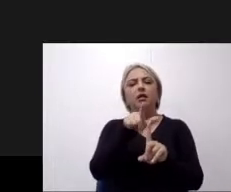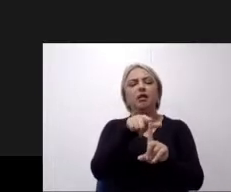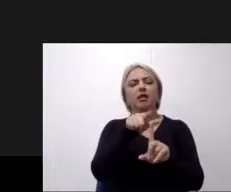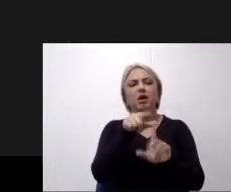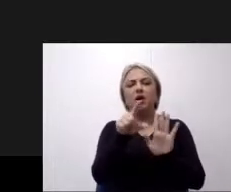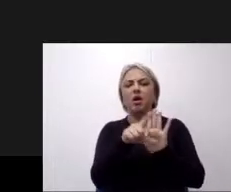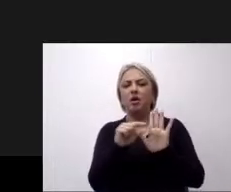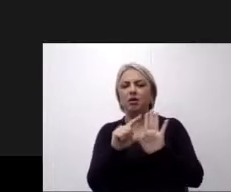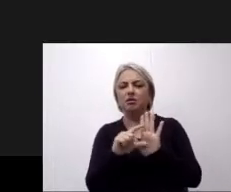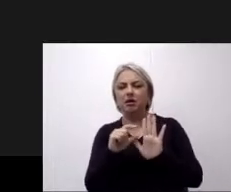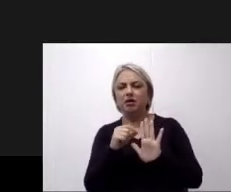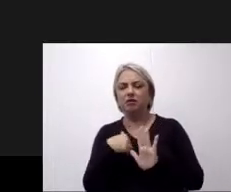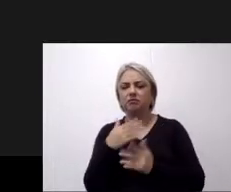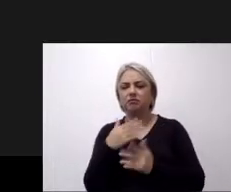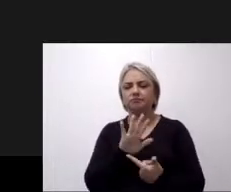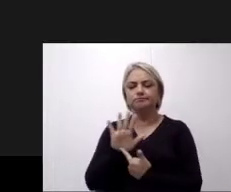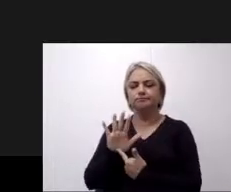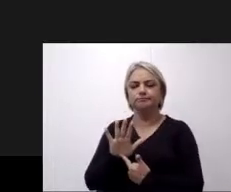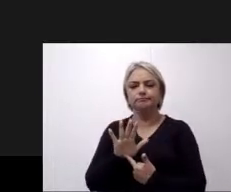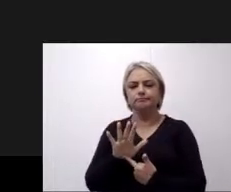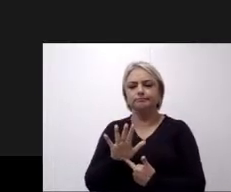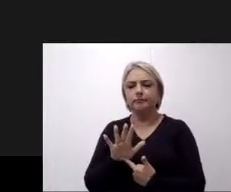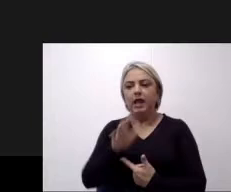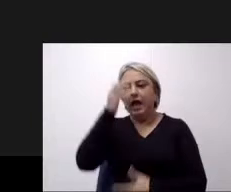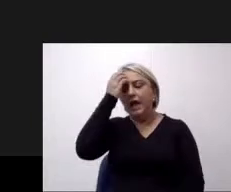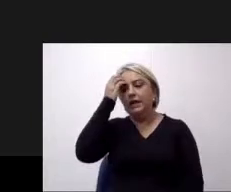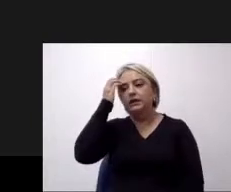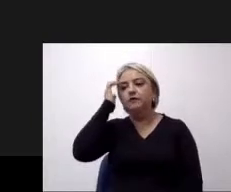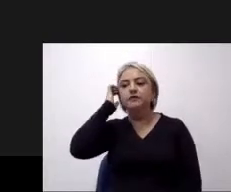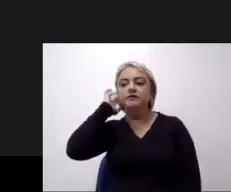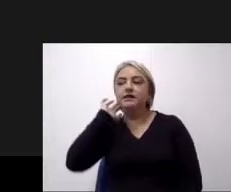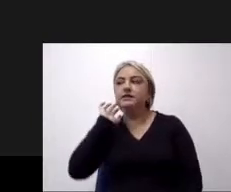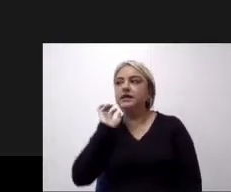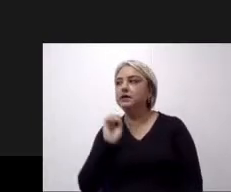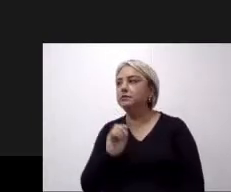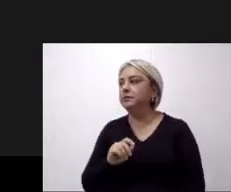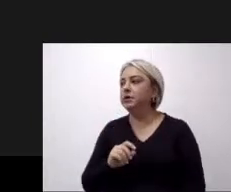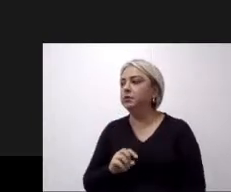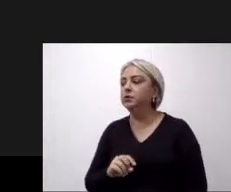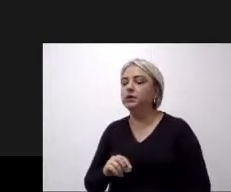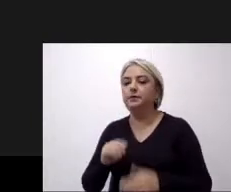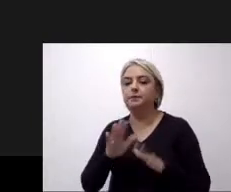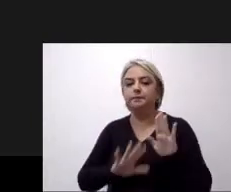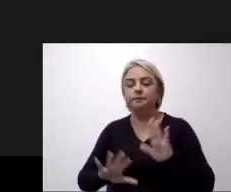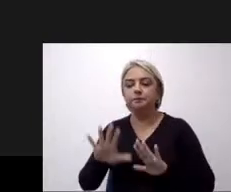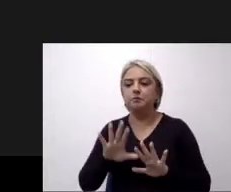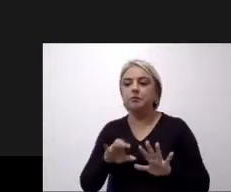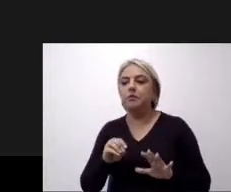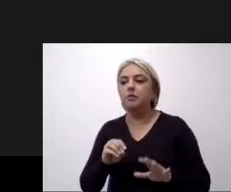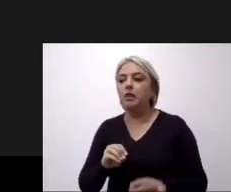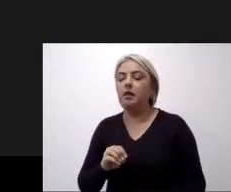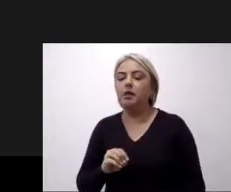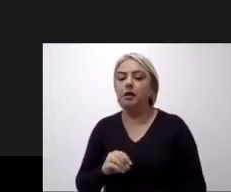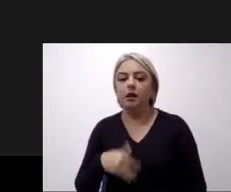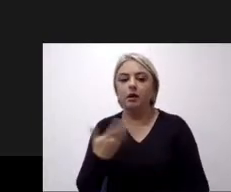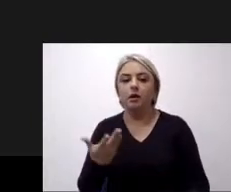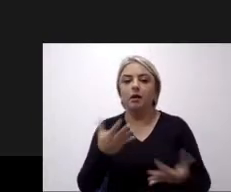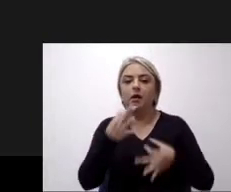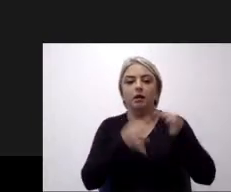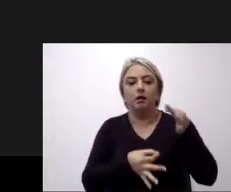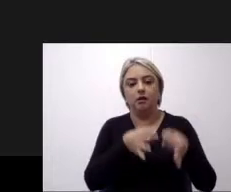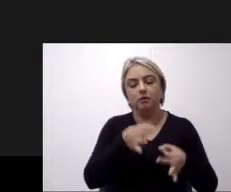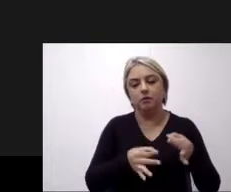for instance, working on criminal justice for minors, shows how these